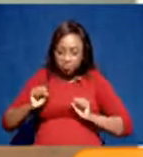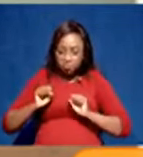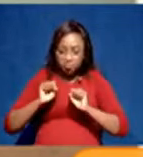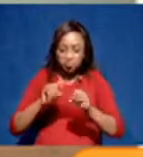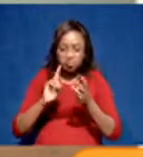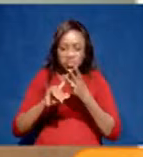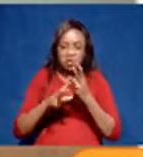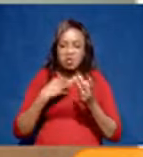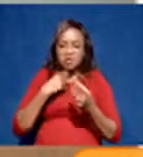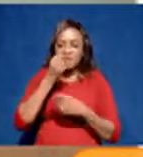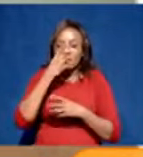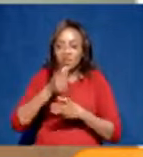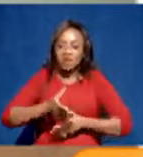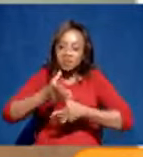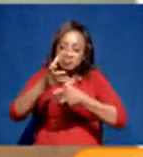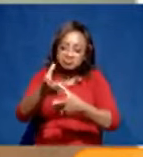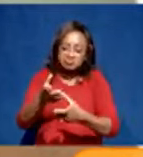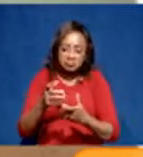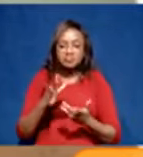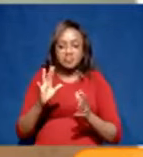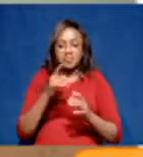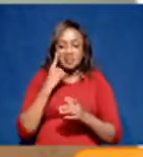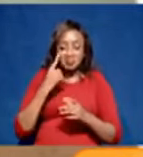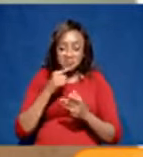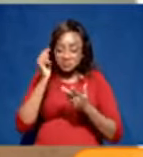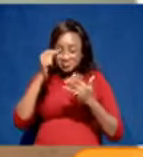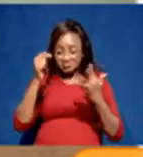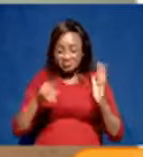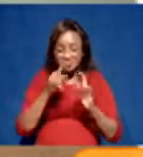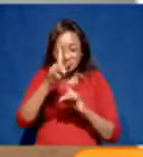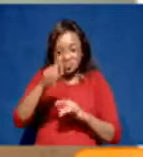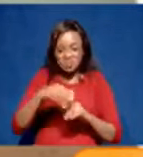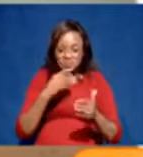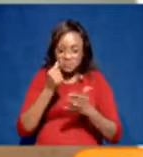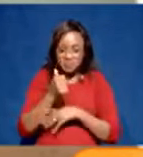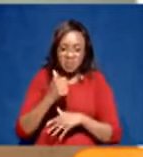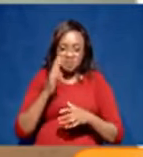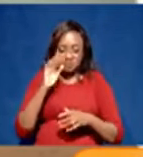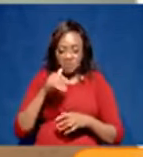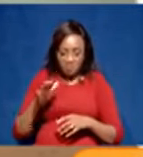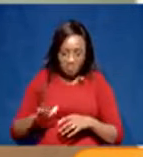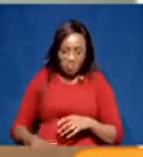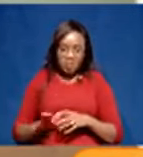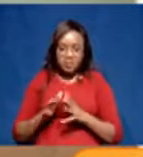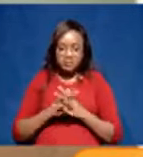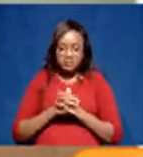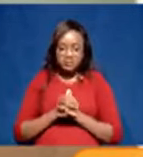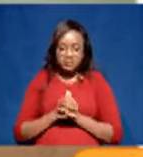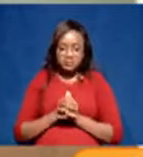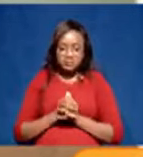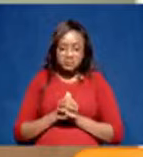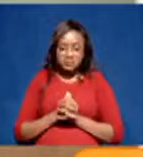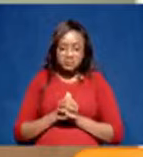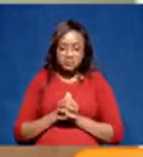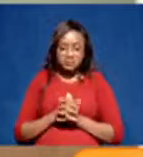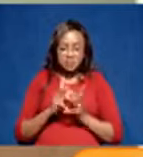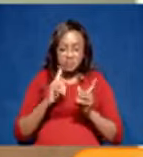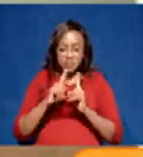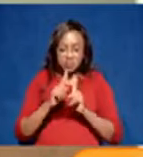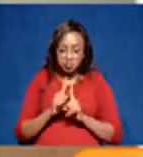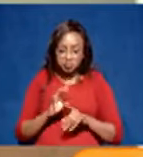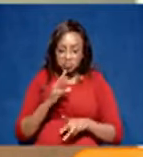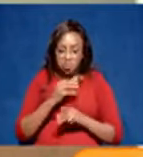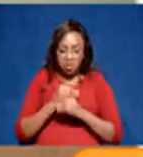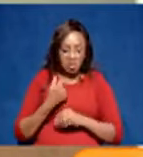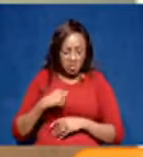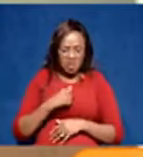welcomed with a bouquet of flowers, you will pay for those flowers, the extra cost from your pocket. But again, us having the